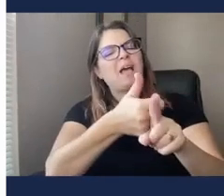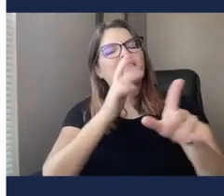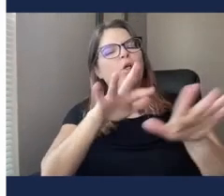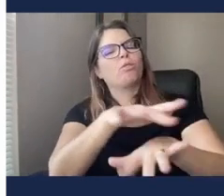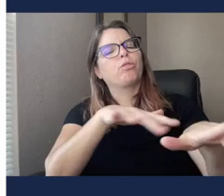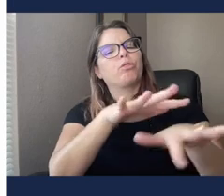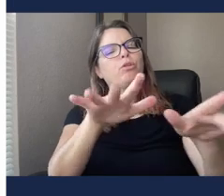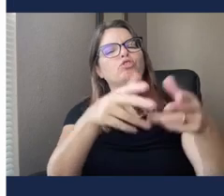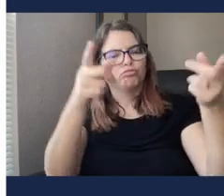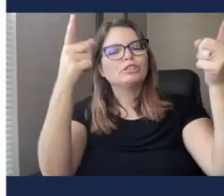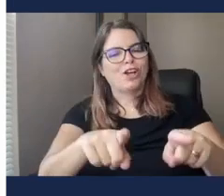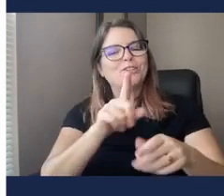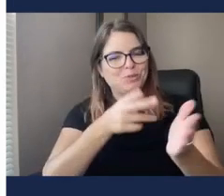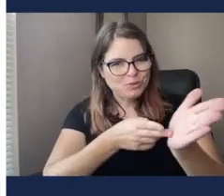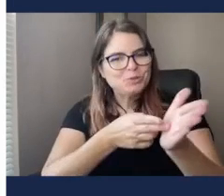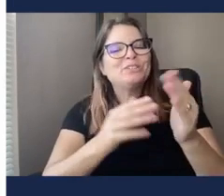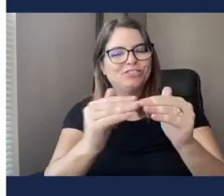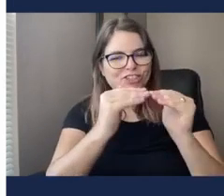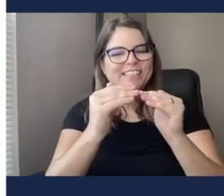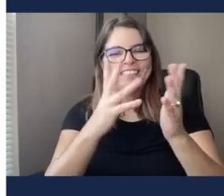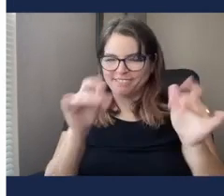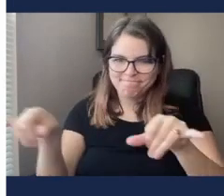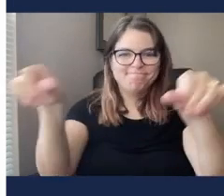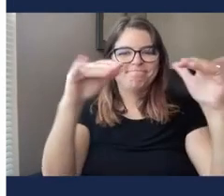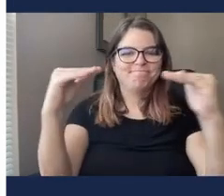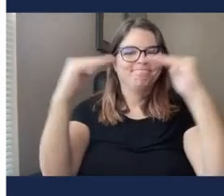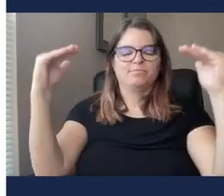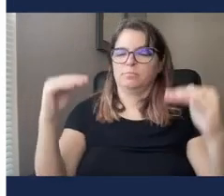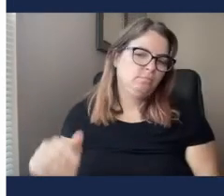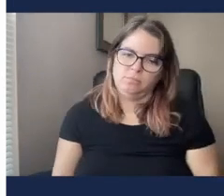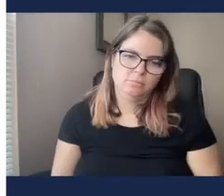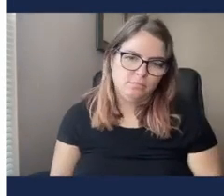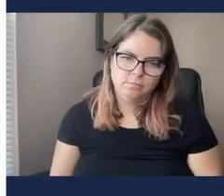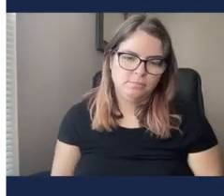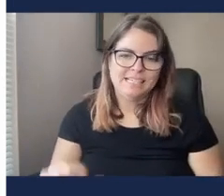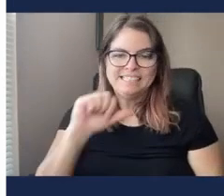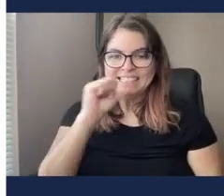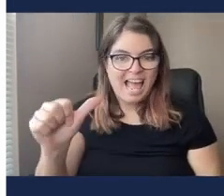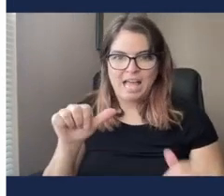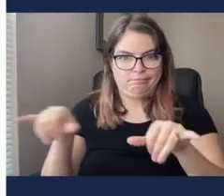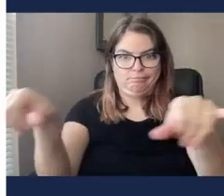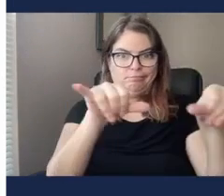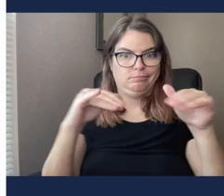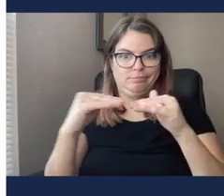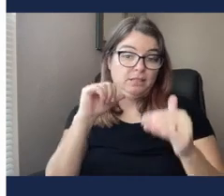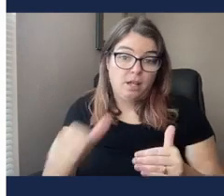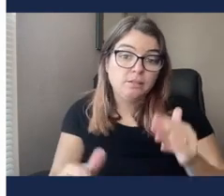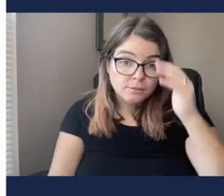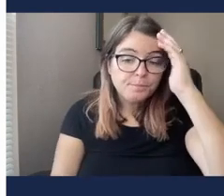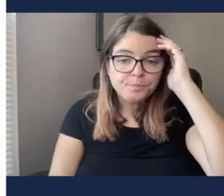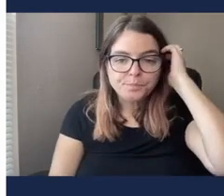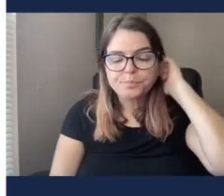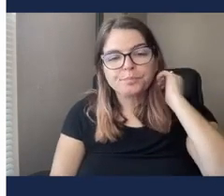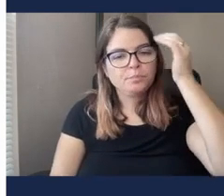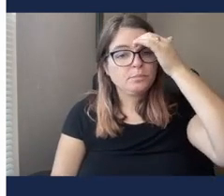in truth, justice, and equality because the field is not level to begin with. Now,